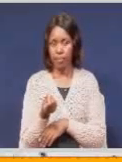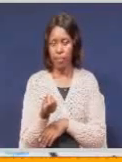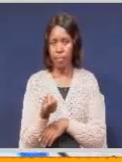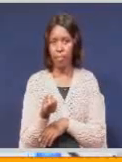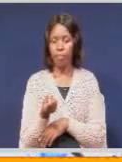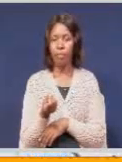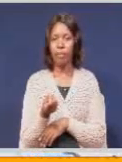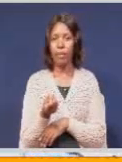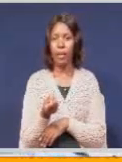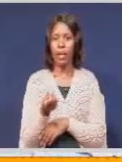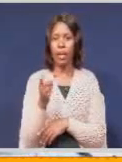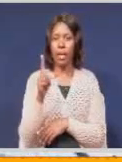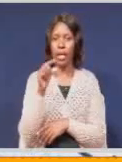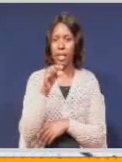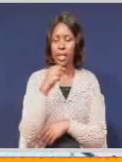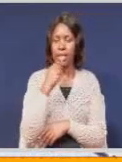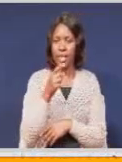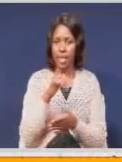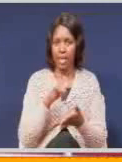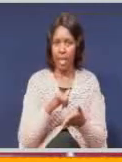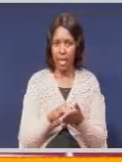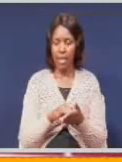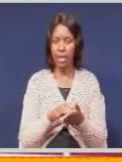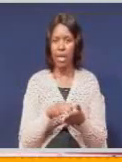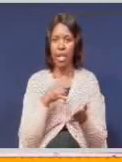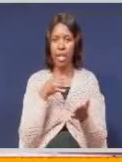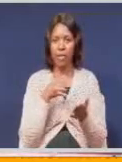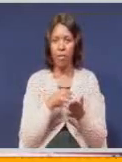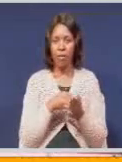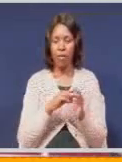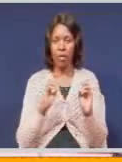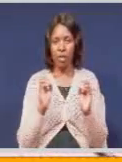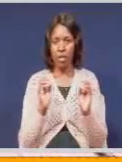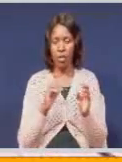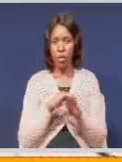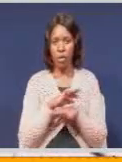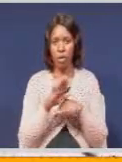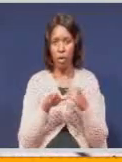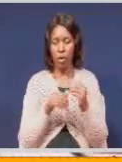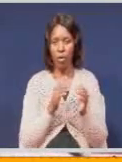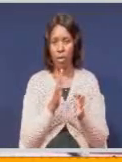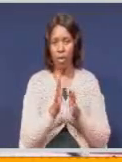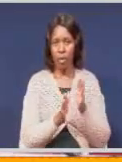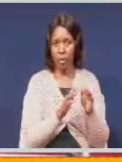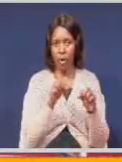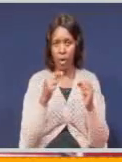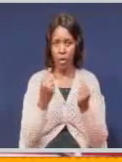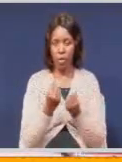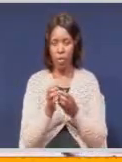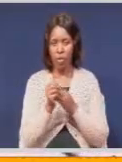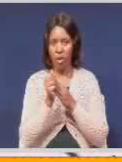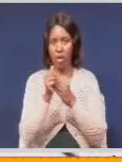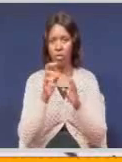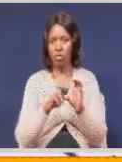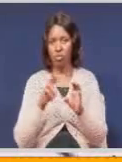Amna bubu, Mutuma Ithinkia ugite ati, nalitike mibango yote thirikare kaunti ya Meru, na kinyako litoke ngurupu chia utongeria, alabati